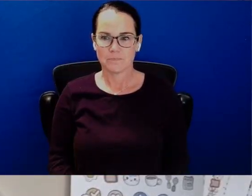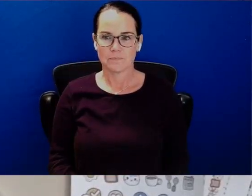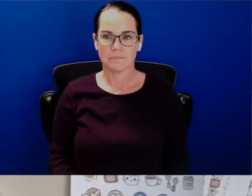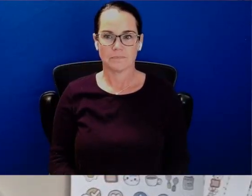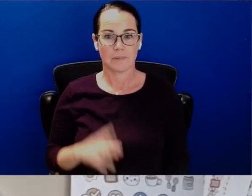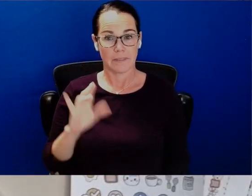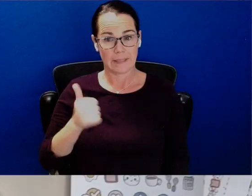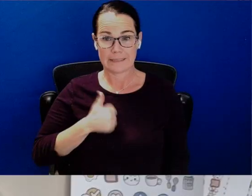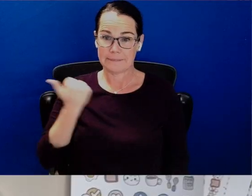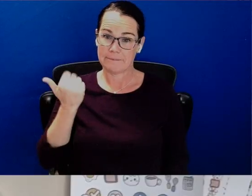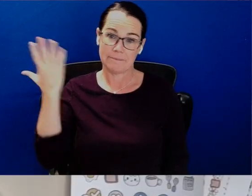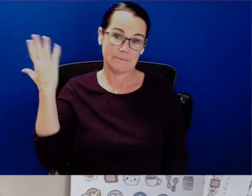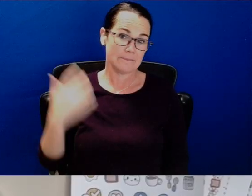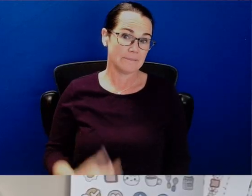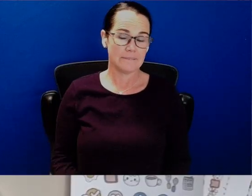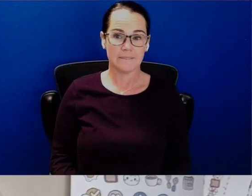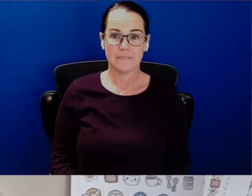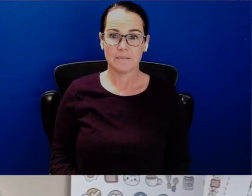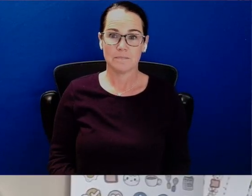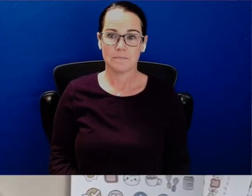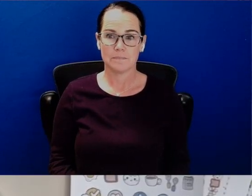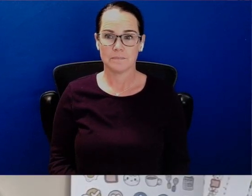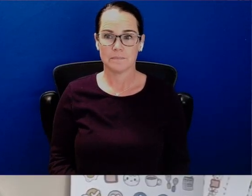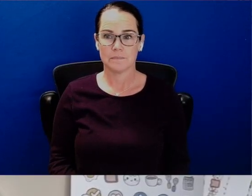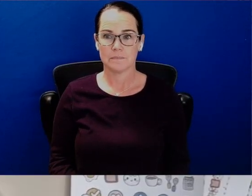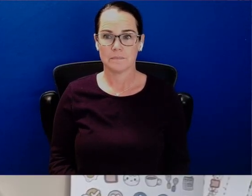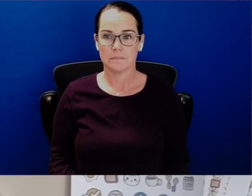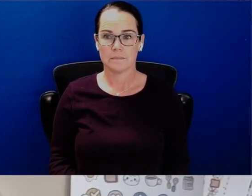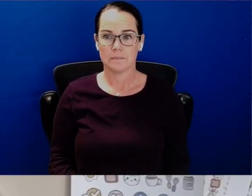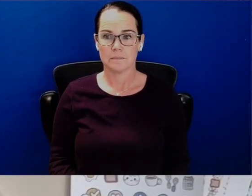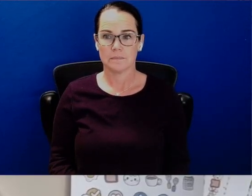this is life. Ooh.